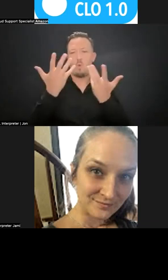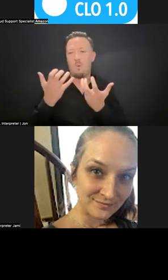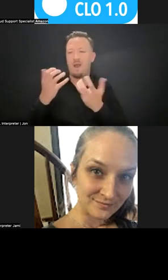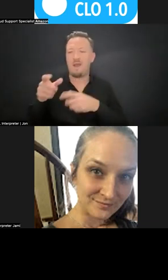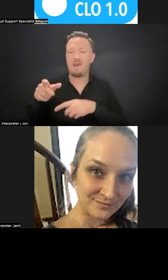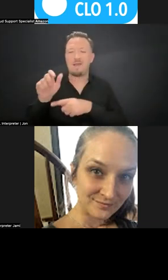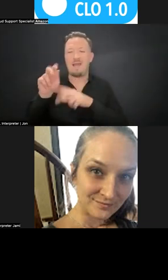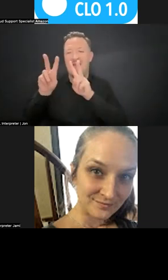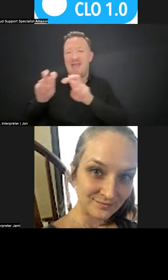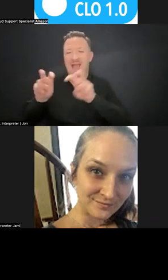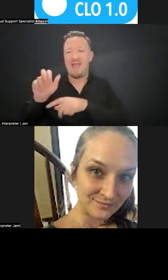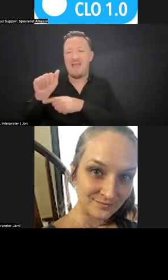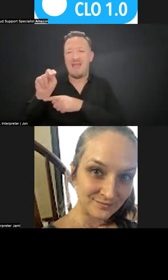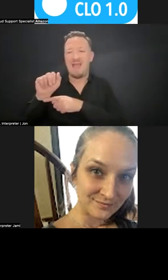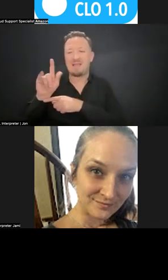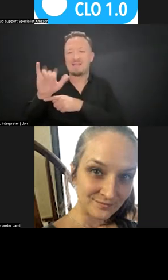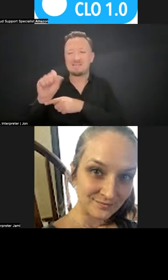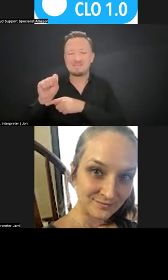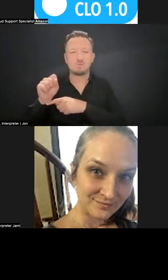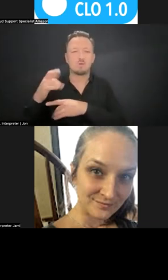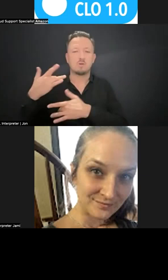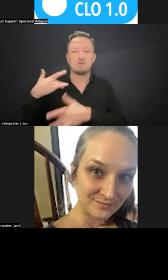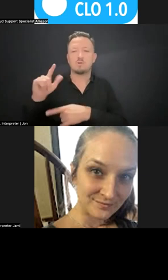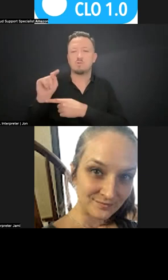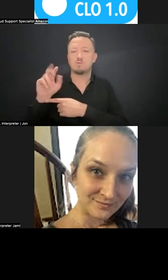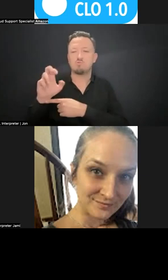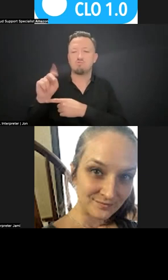it. We're always want to look at trends. You might even have